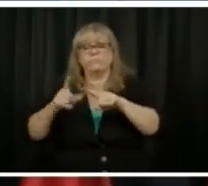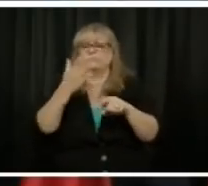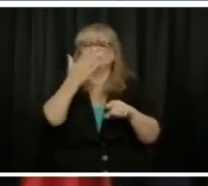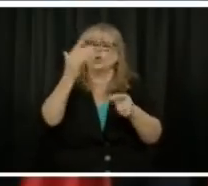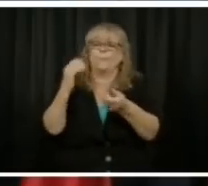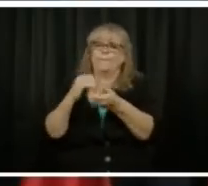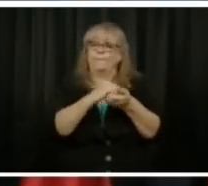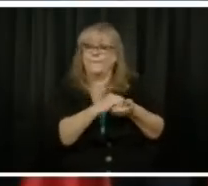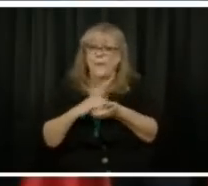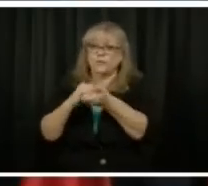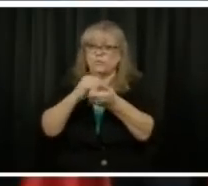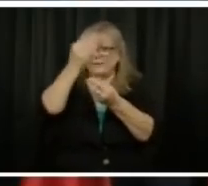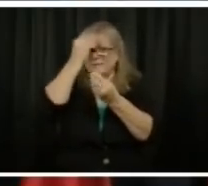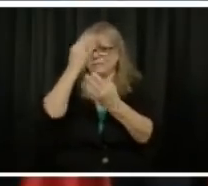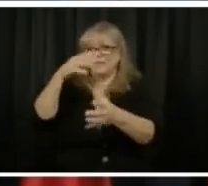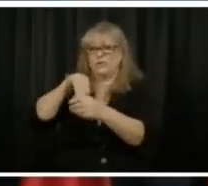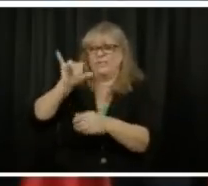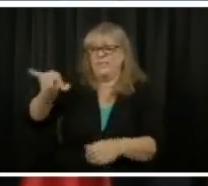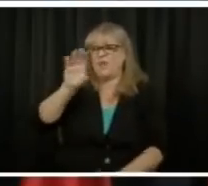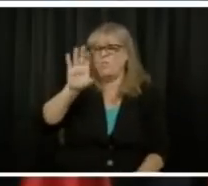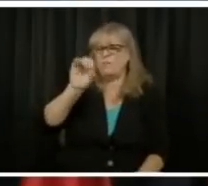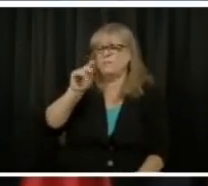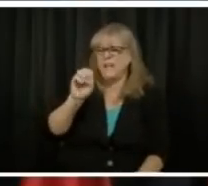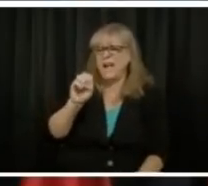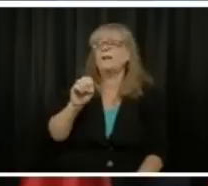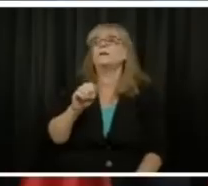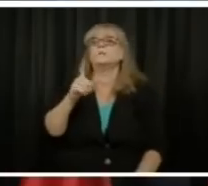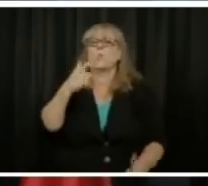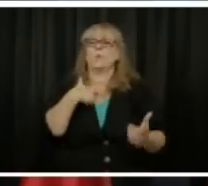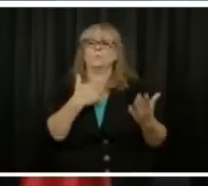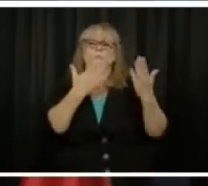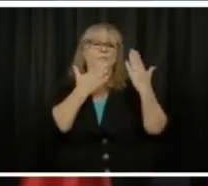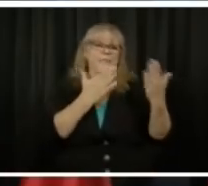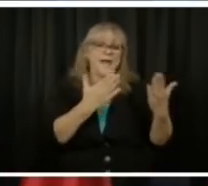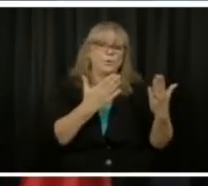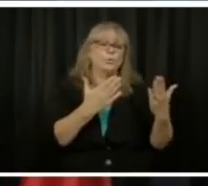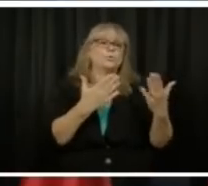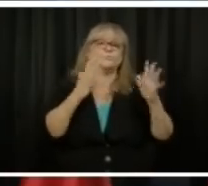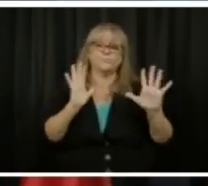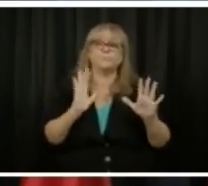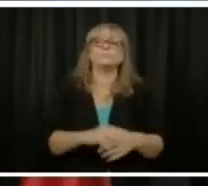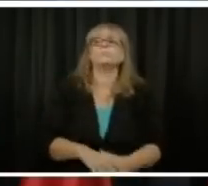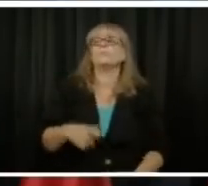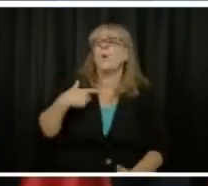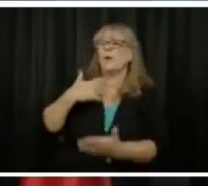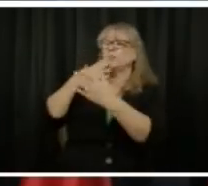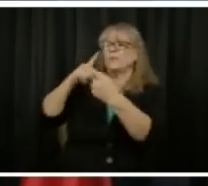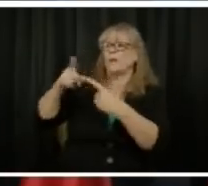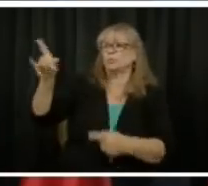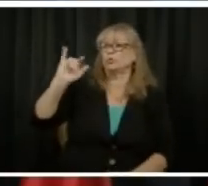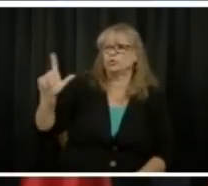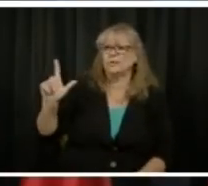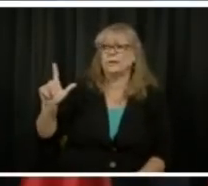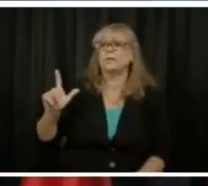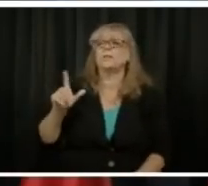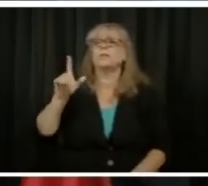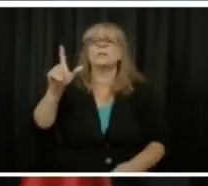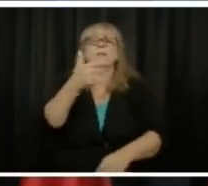end as I started by saying thanks to Jill Ryan, thanks to our state health officials, our healthcare workers, our hospitals, our workers,